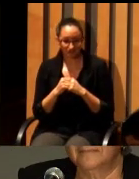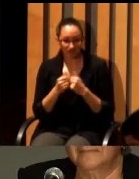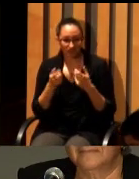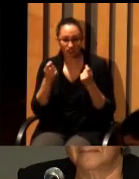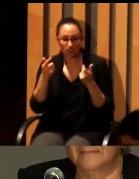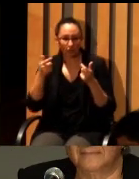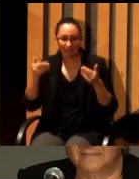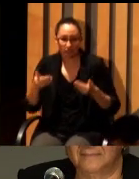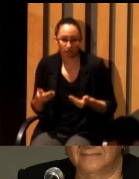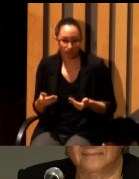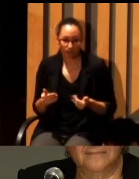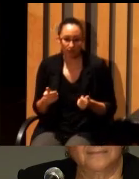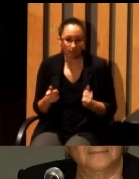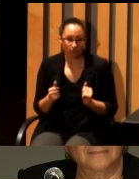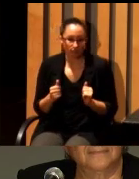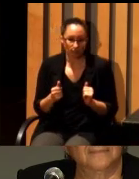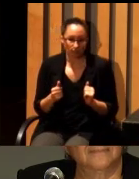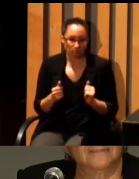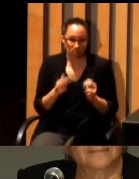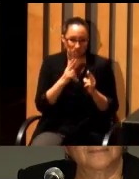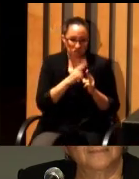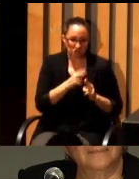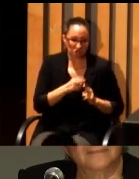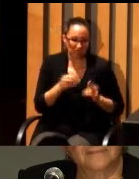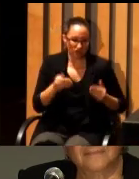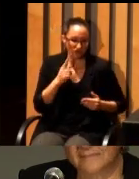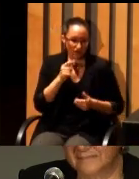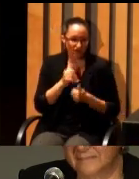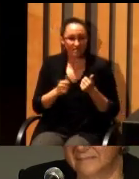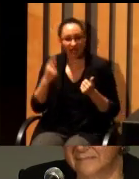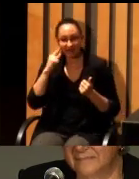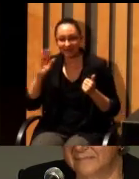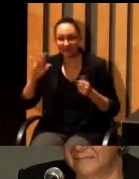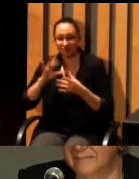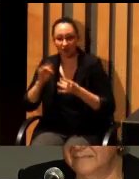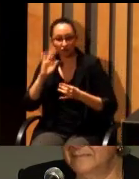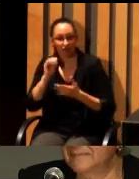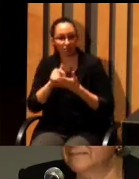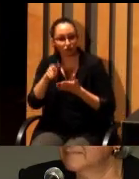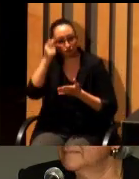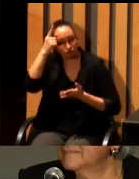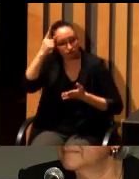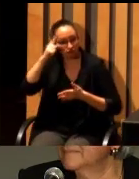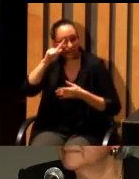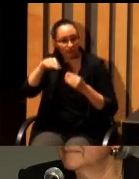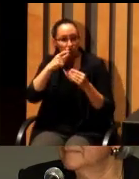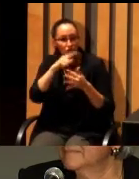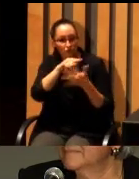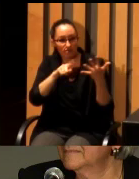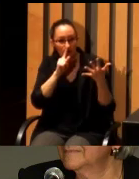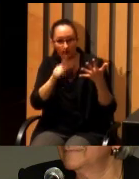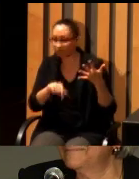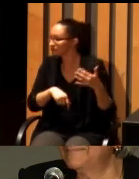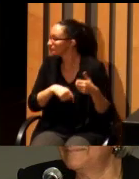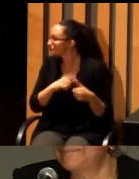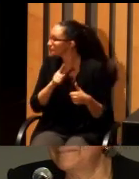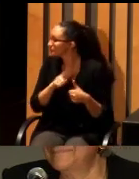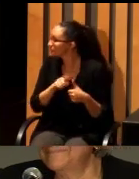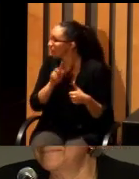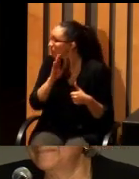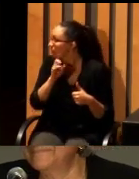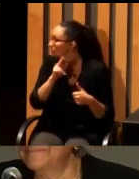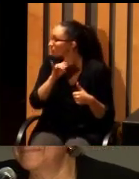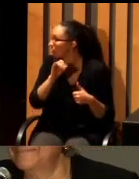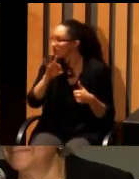their comments will perhaps lead you to know more and understand more about them. Judith Bartonoff, Esquire, the